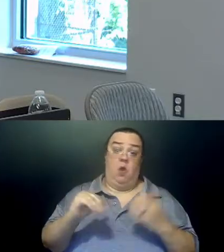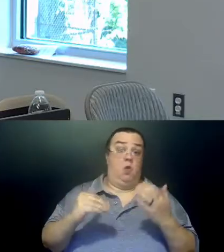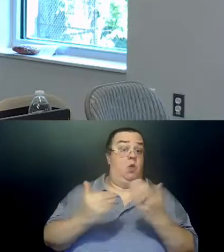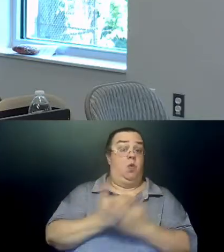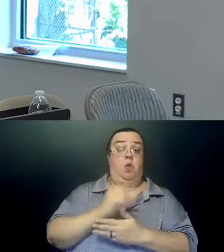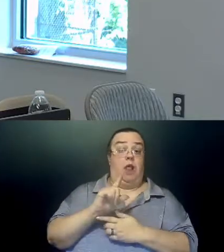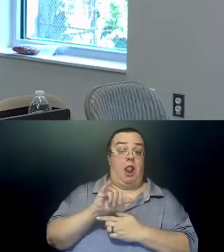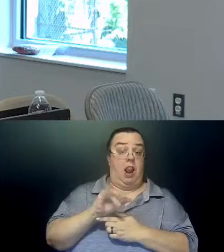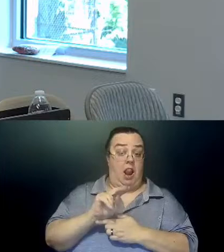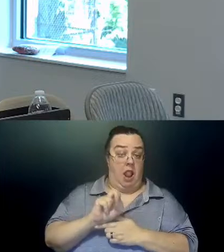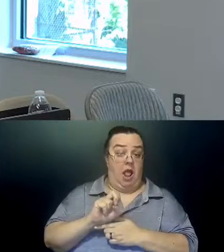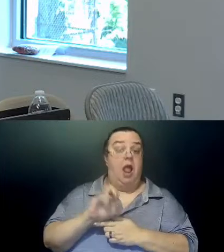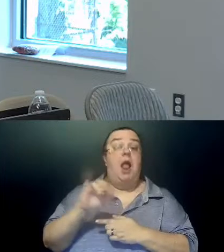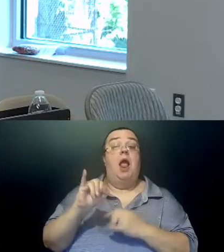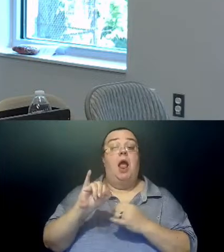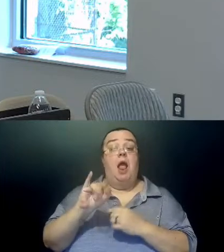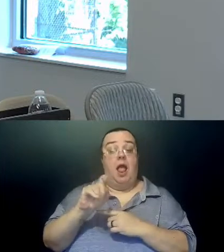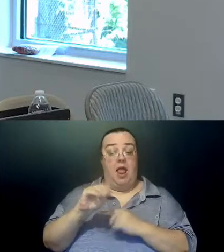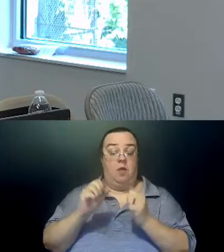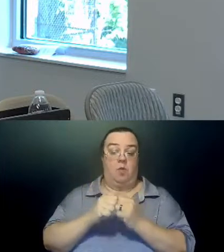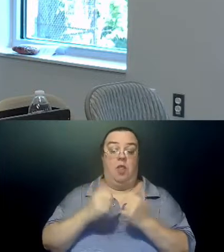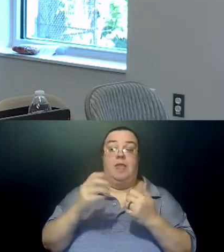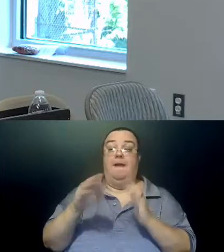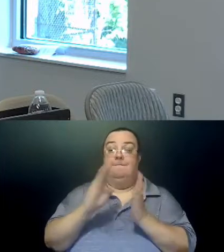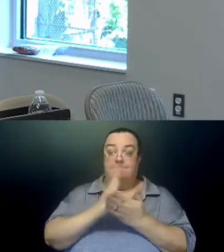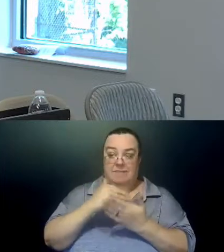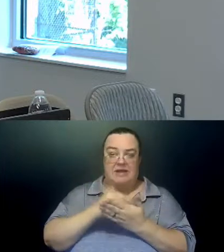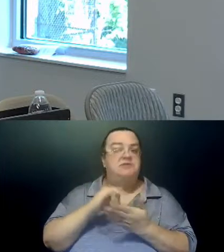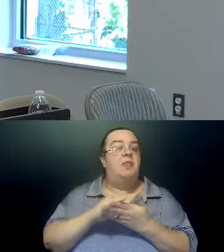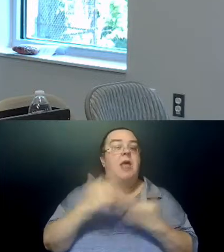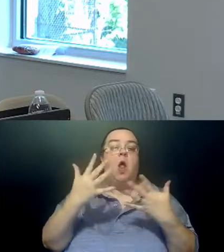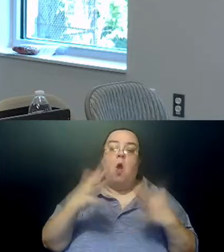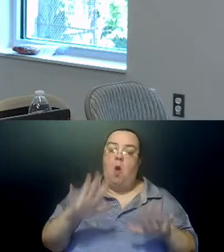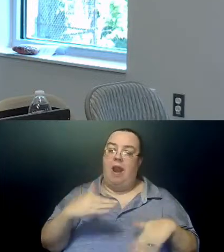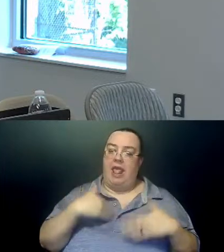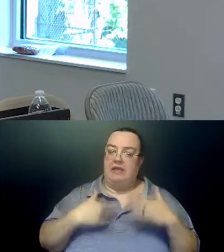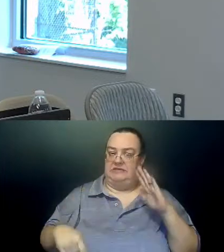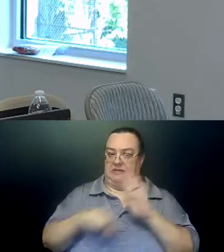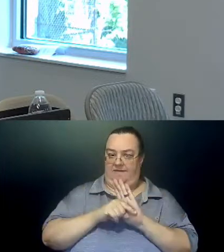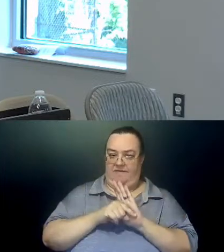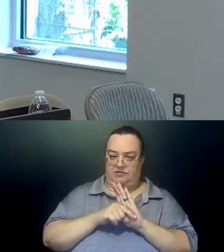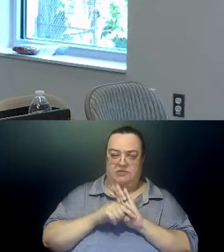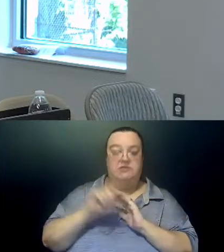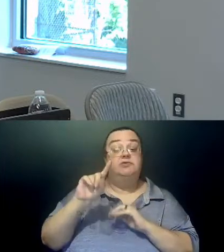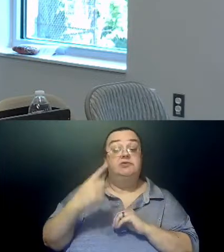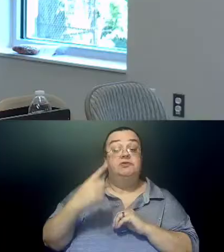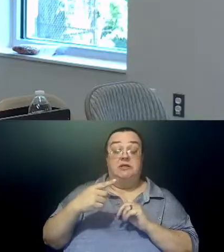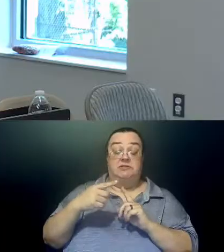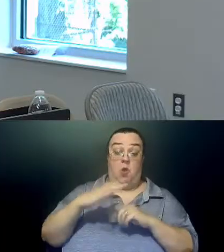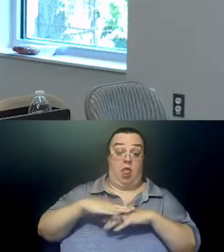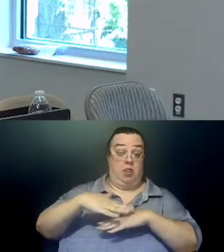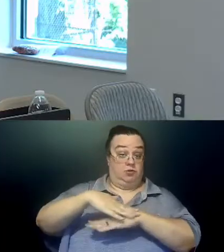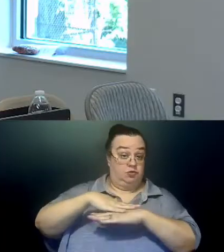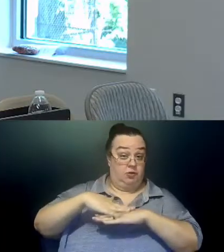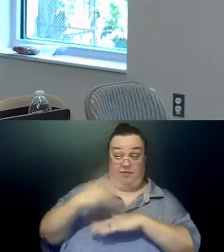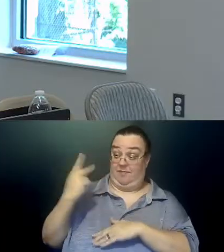an already deficient budget. Just on the surface, my husband and I